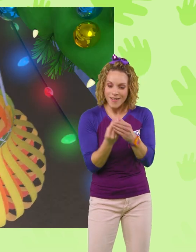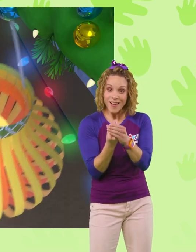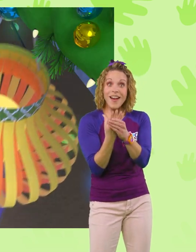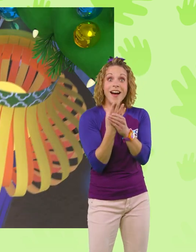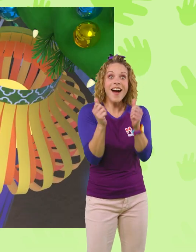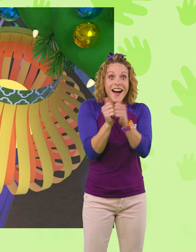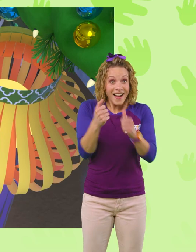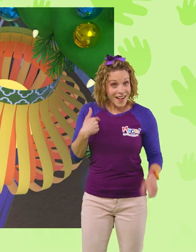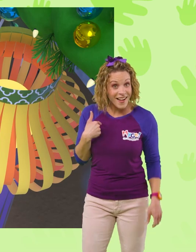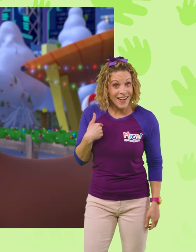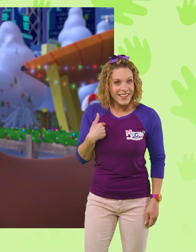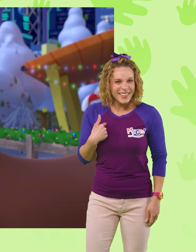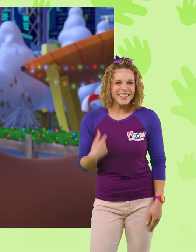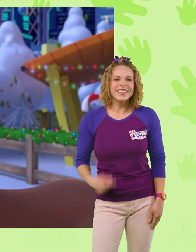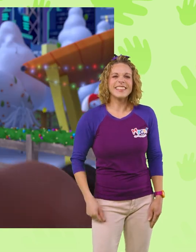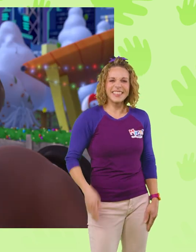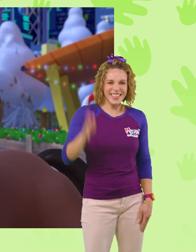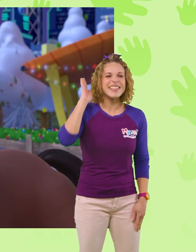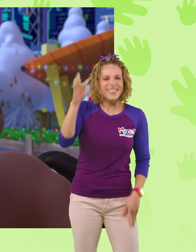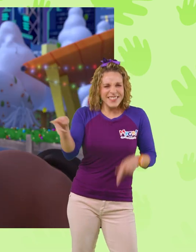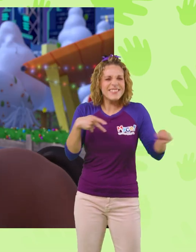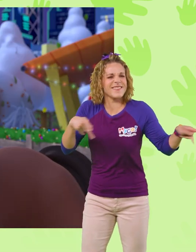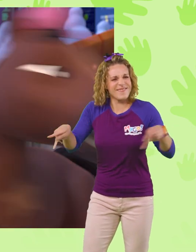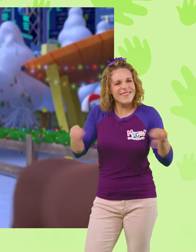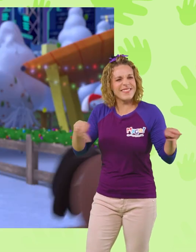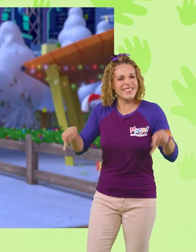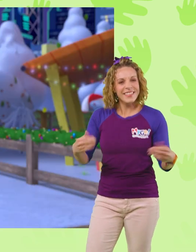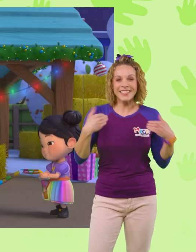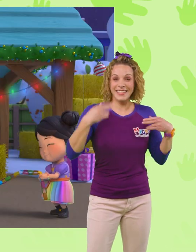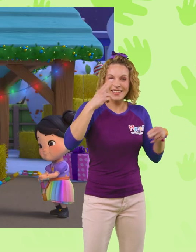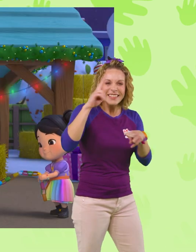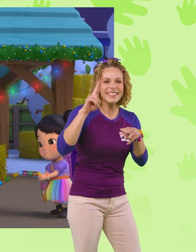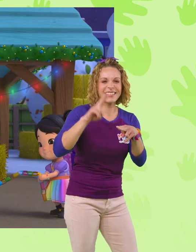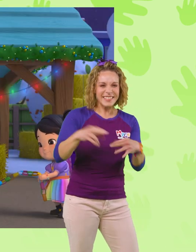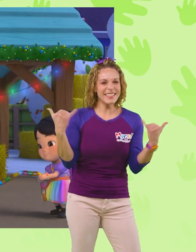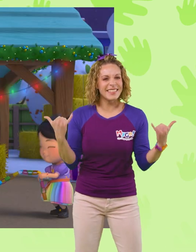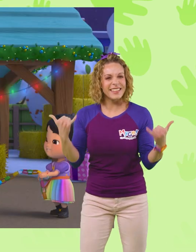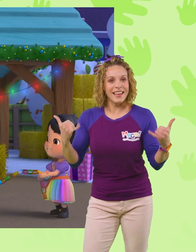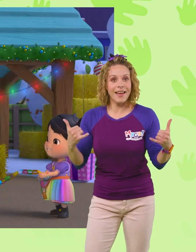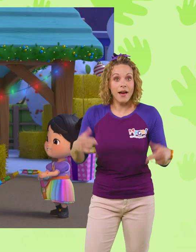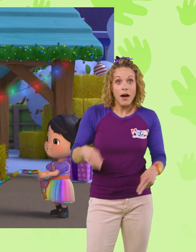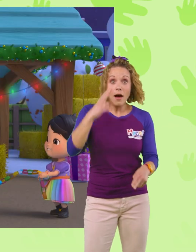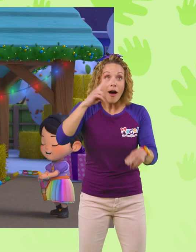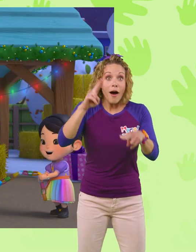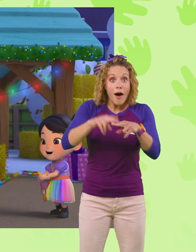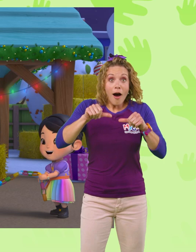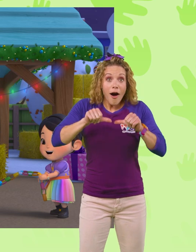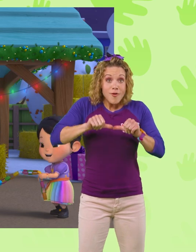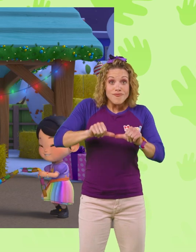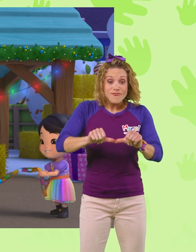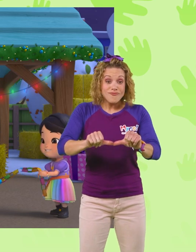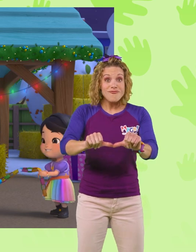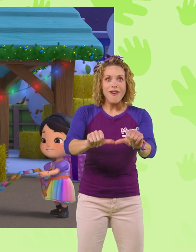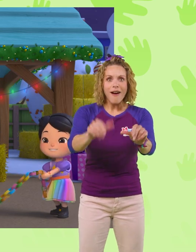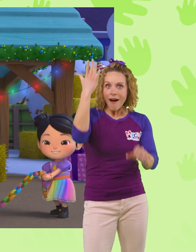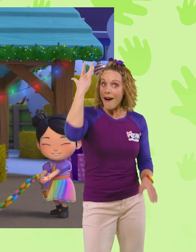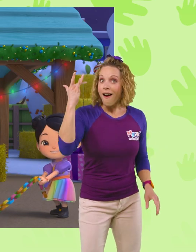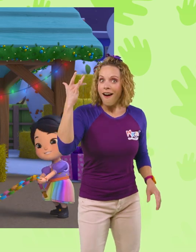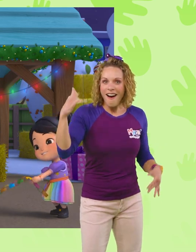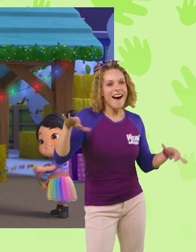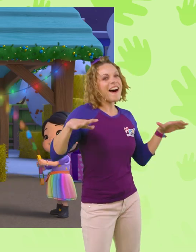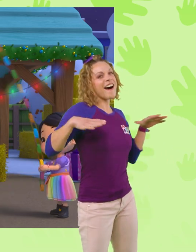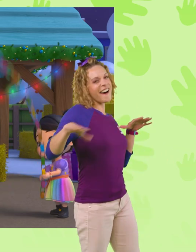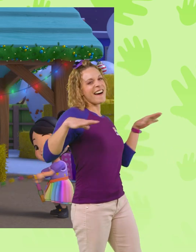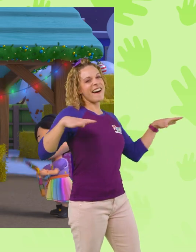Wally lanterns with me. We're gonna party and have some fun today. The fun never stops at